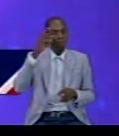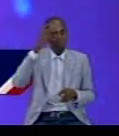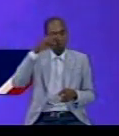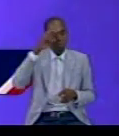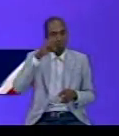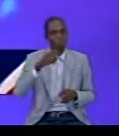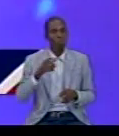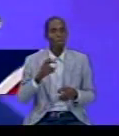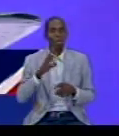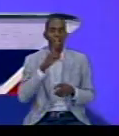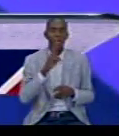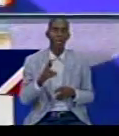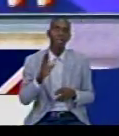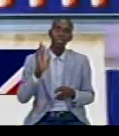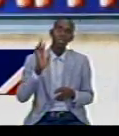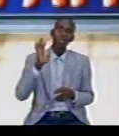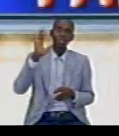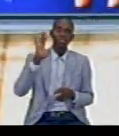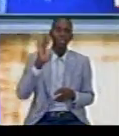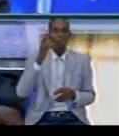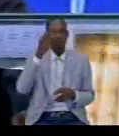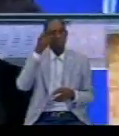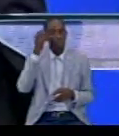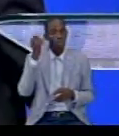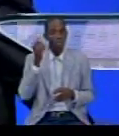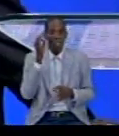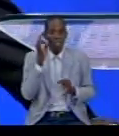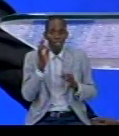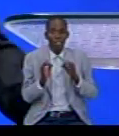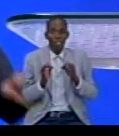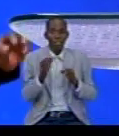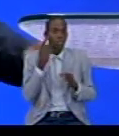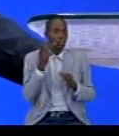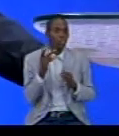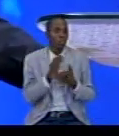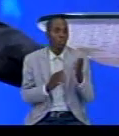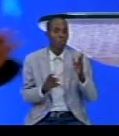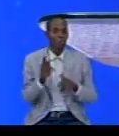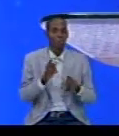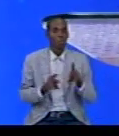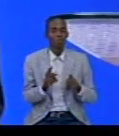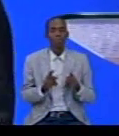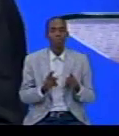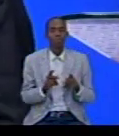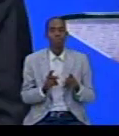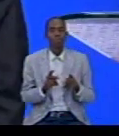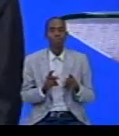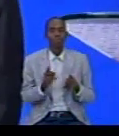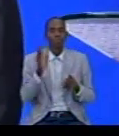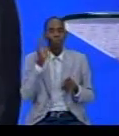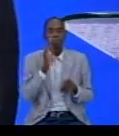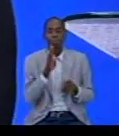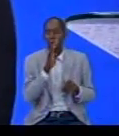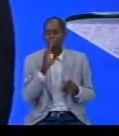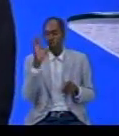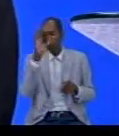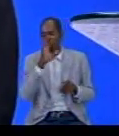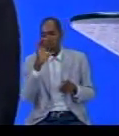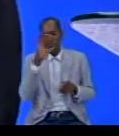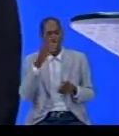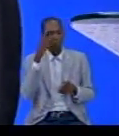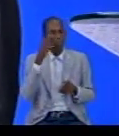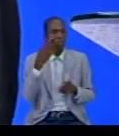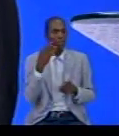He didn't rush out because, you know, some people, they're in haste, in a hurry. We'll be looking, nobody has got this